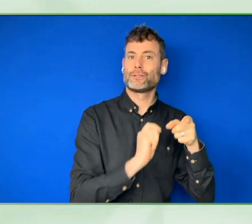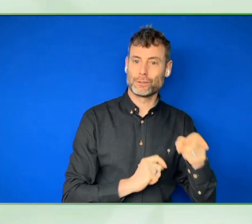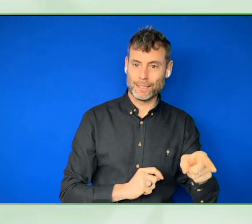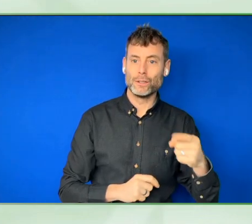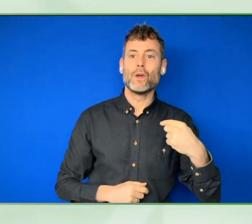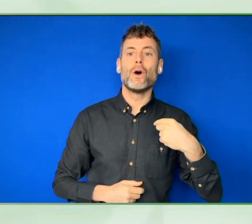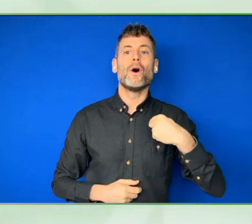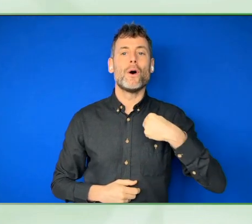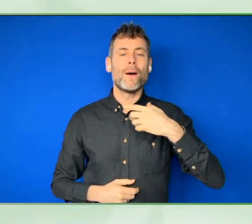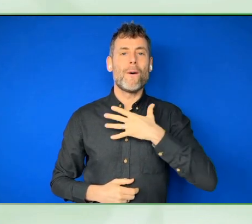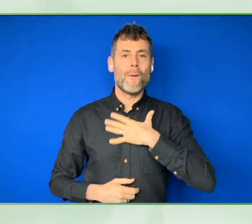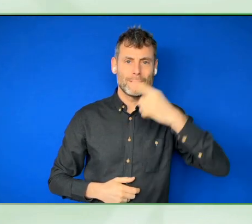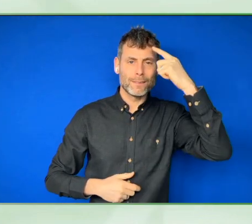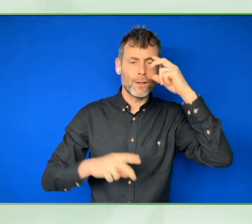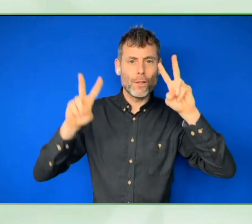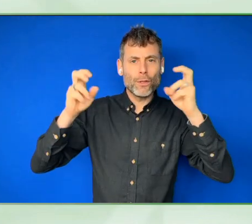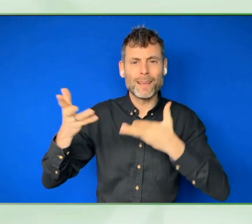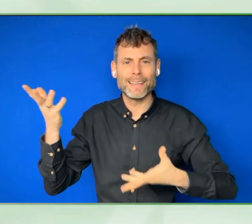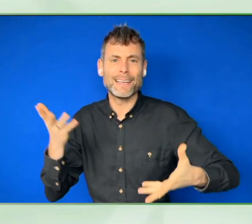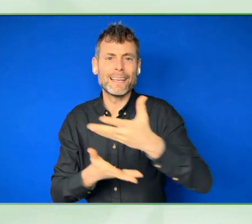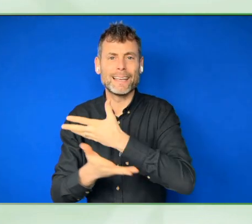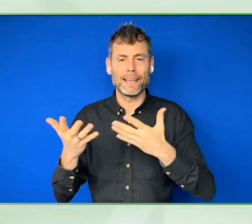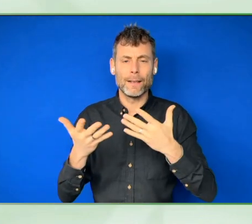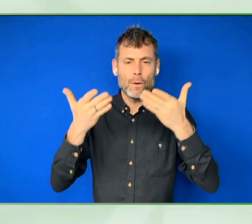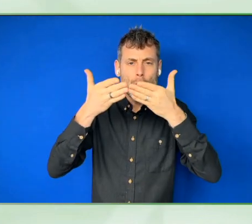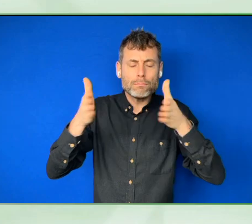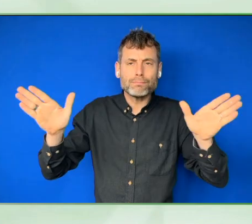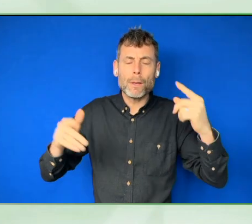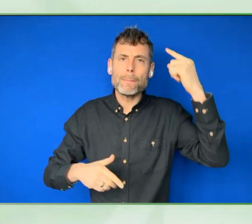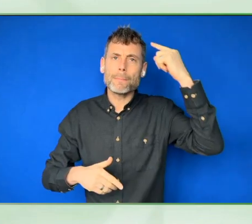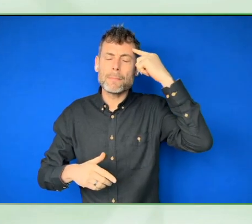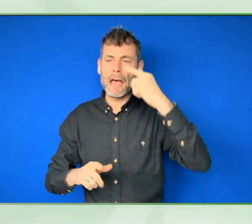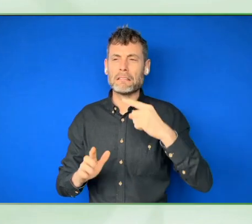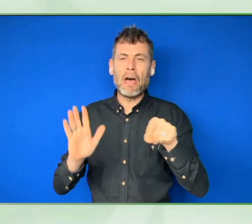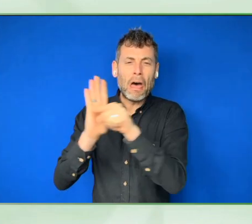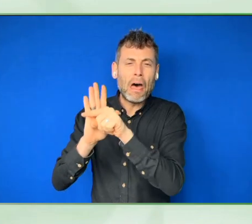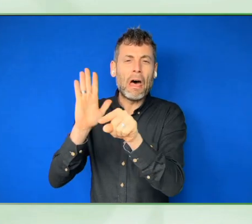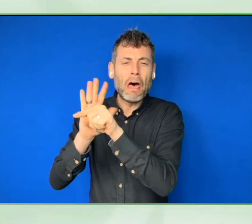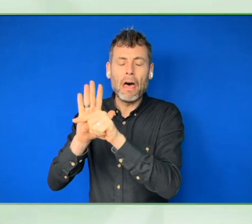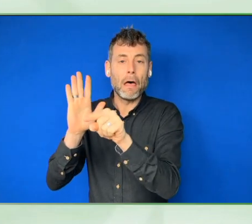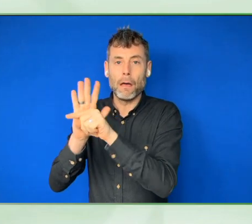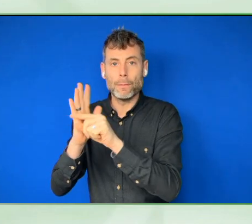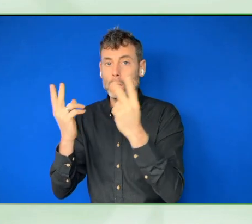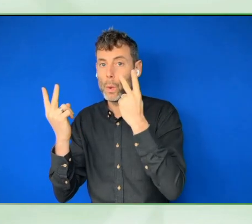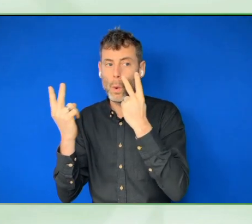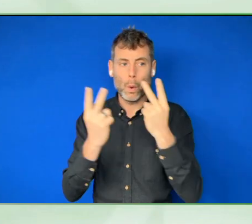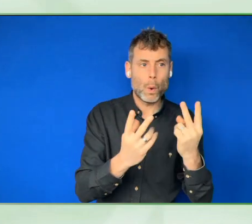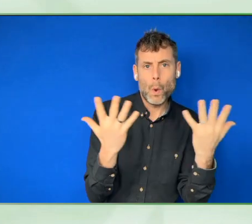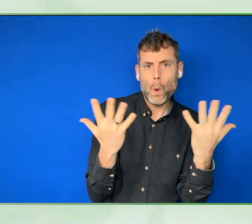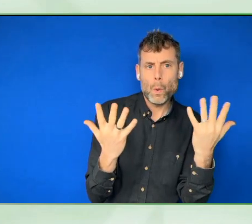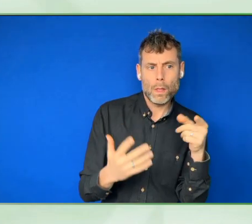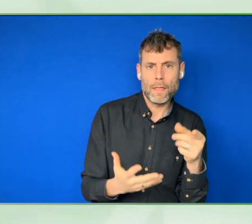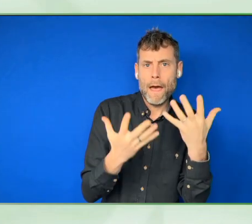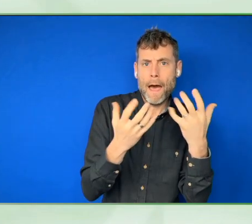for more dualistic thinking, more dialectical thinking. What I mean by that is that we acknowledge